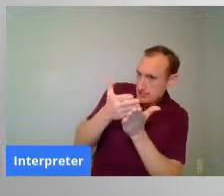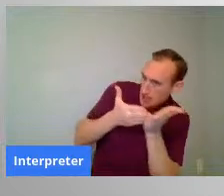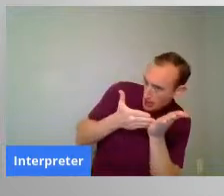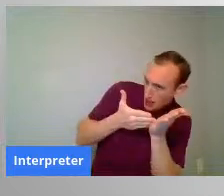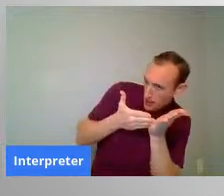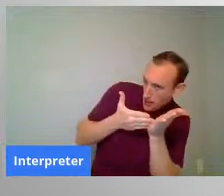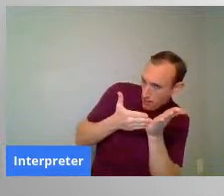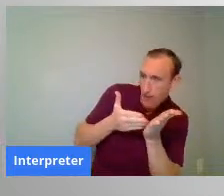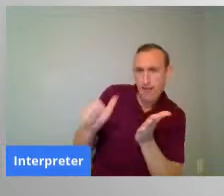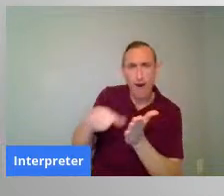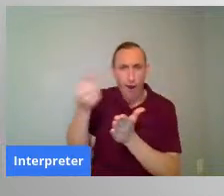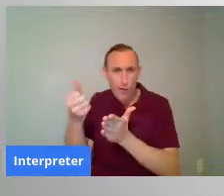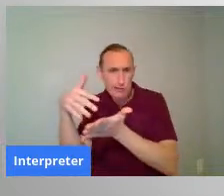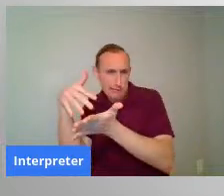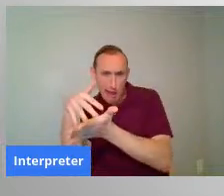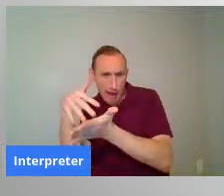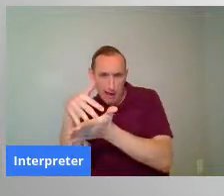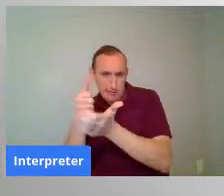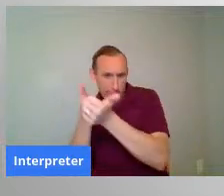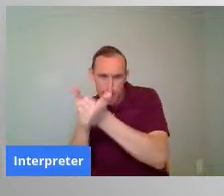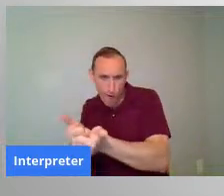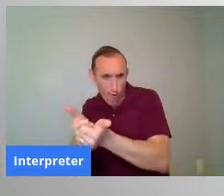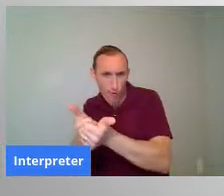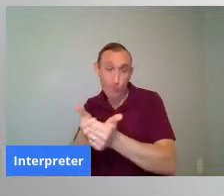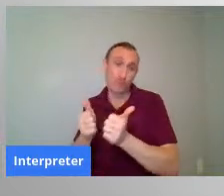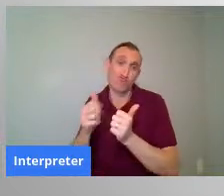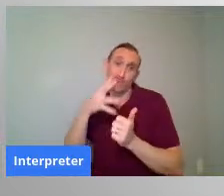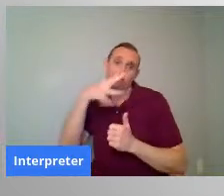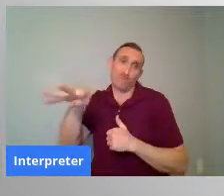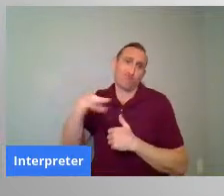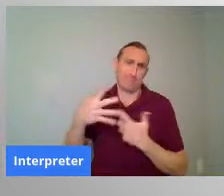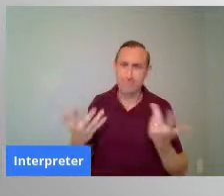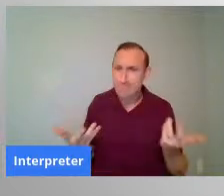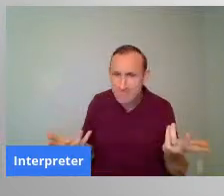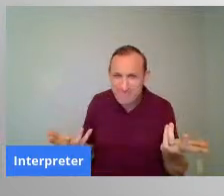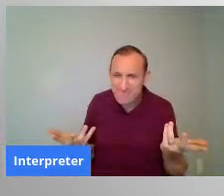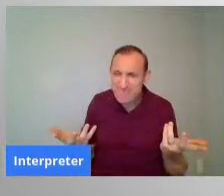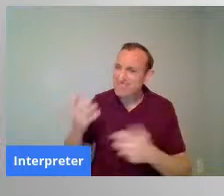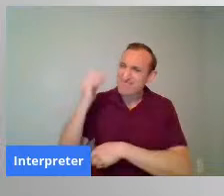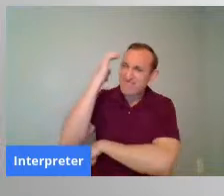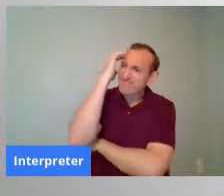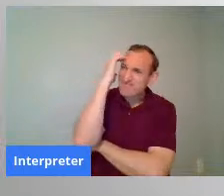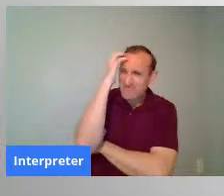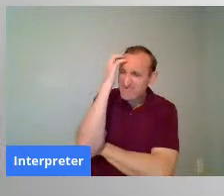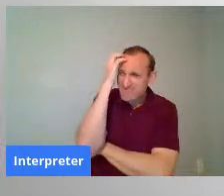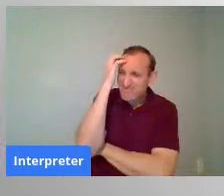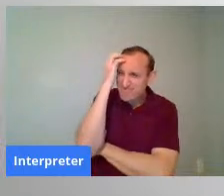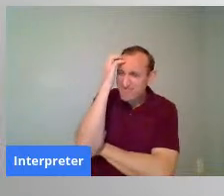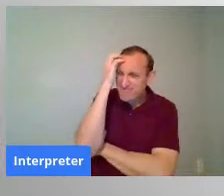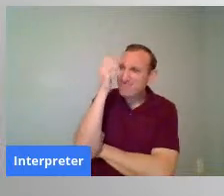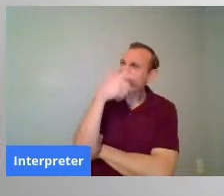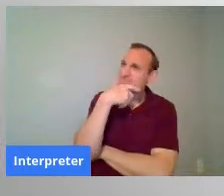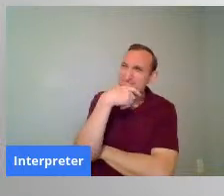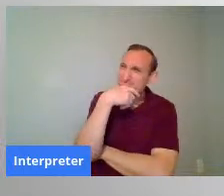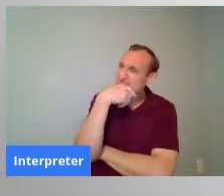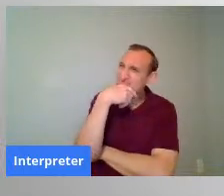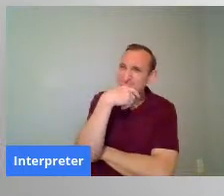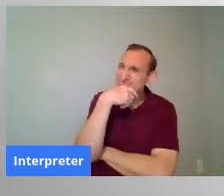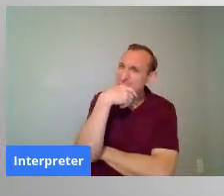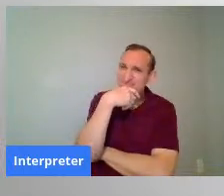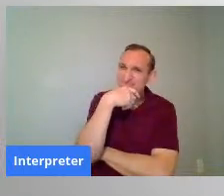studies and new recommendations that are rolling out in other regards. And so I'm worried about the lack